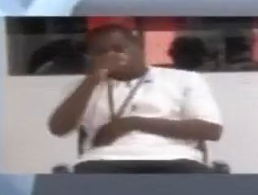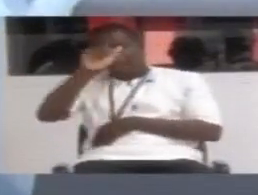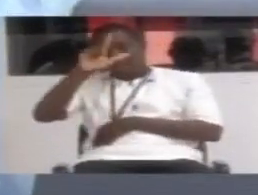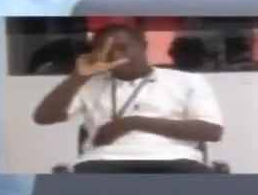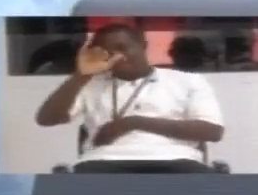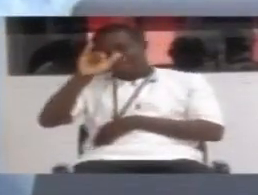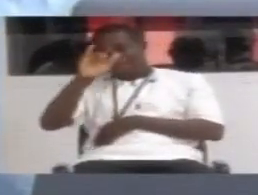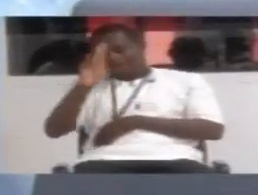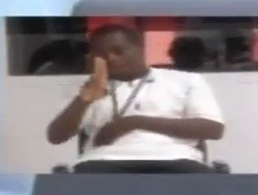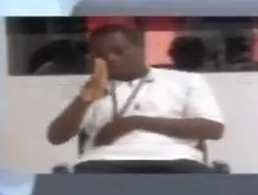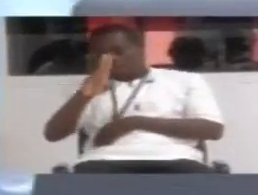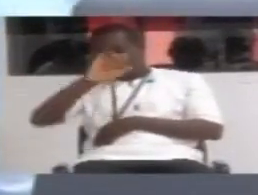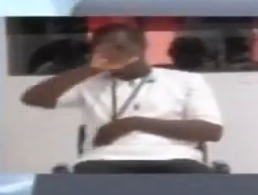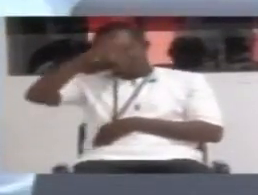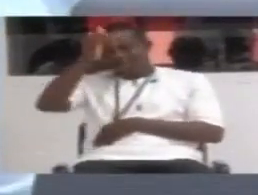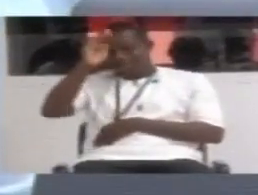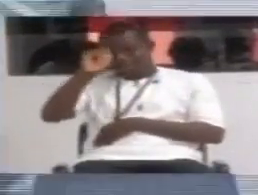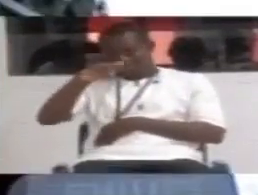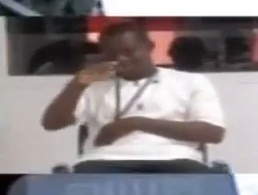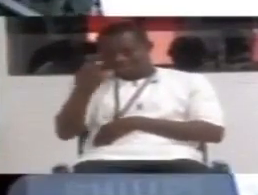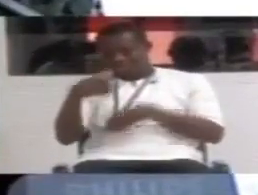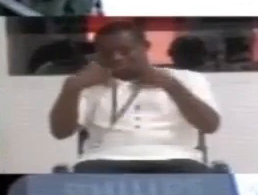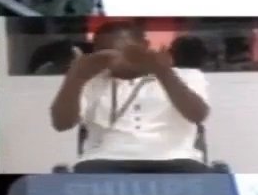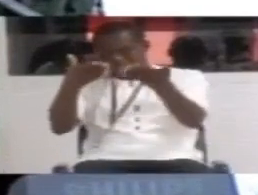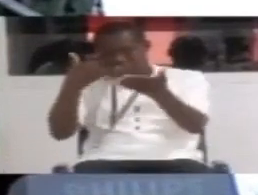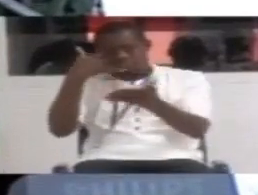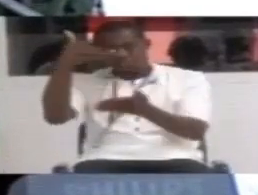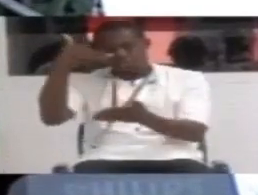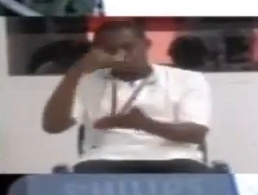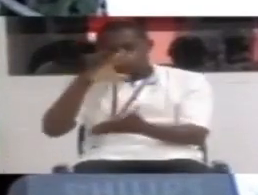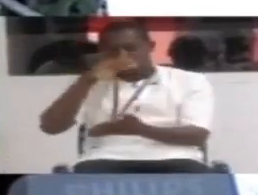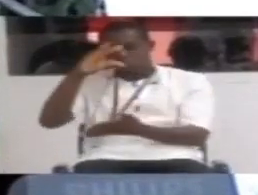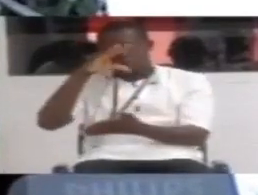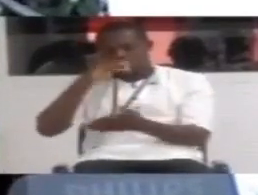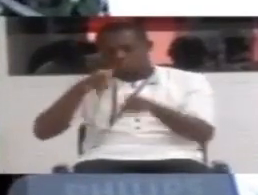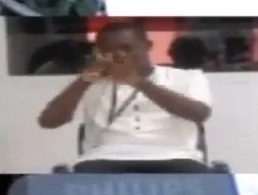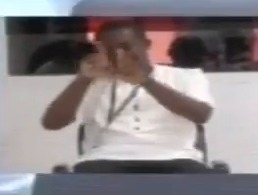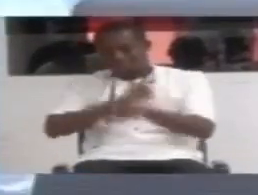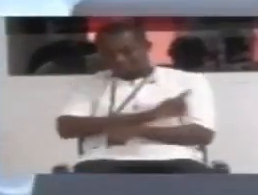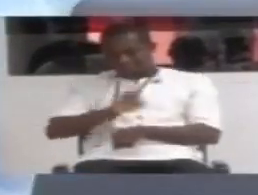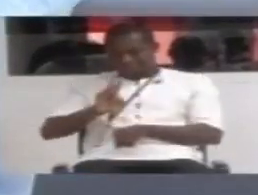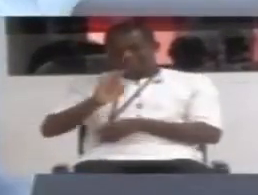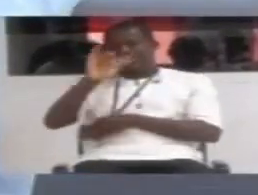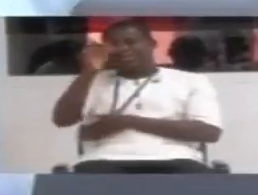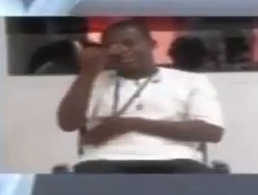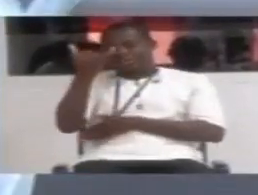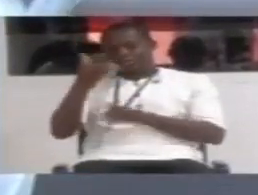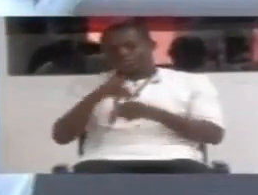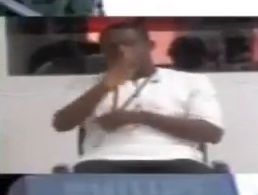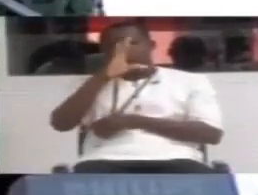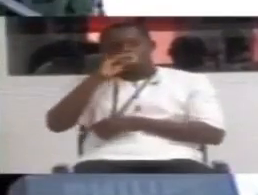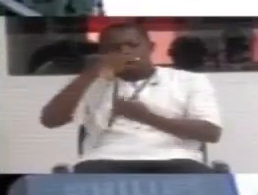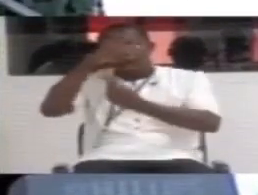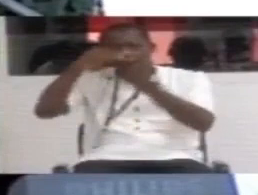the phone. Ngane Aliou to them. Aliou Dieng ngane mola isil telephone binga wakanyom. Wow. Yes. What did you talk